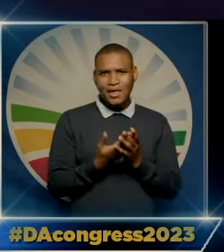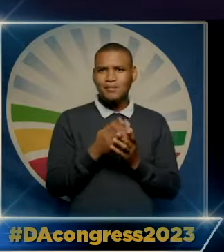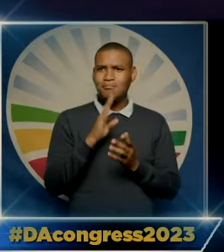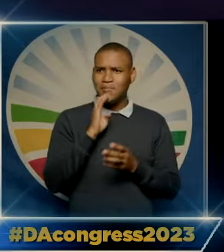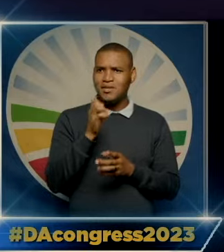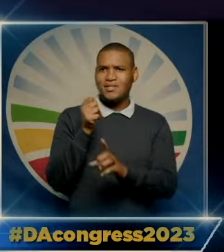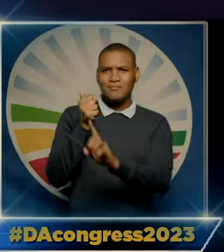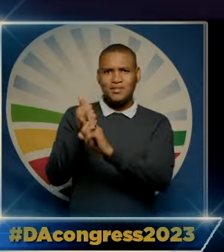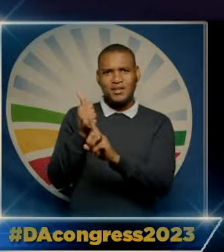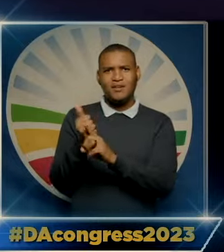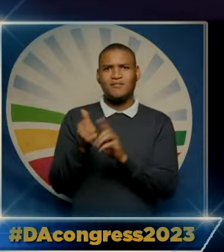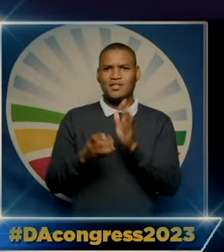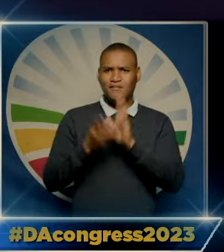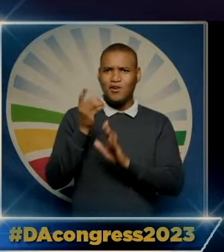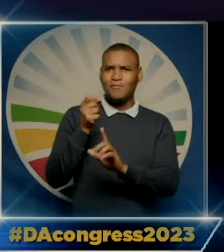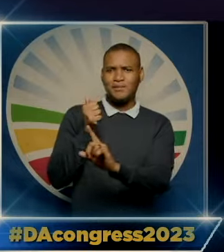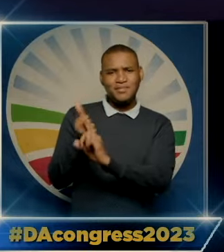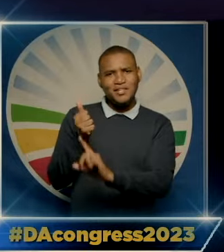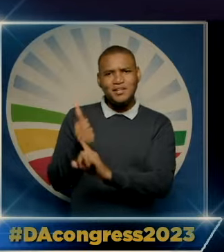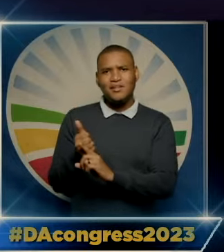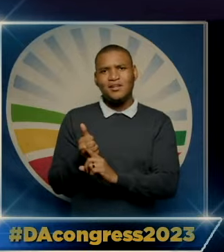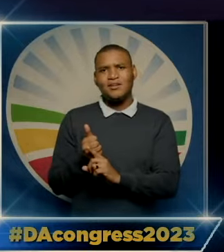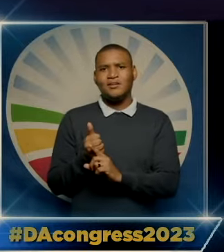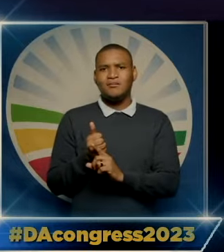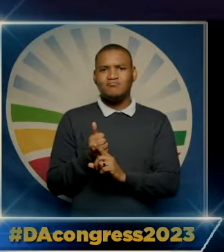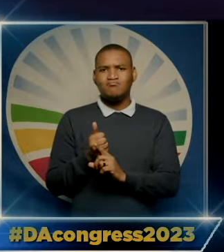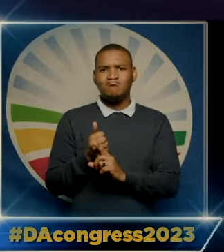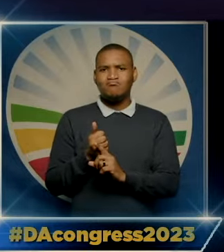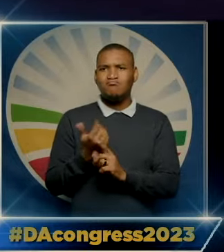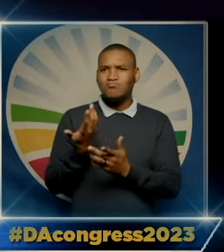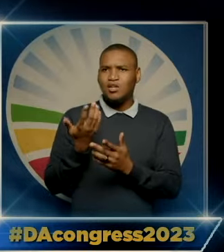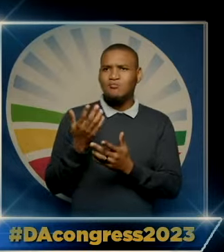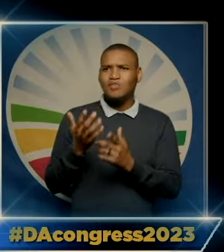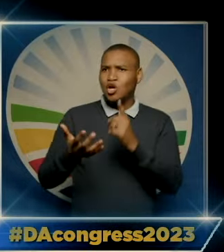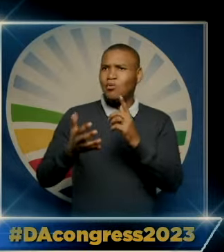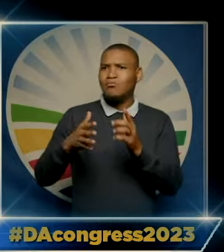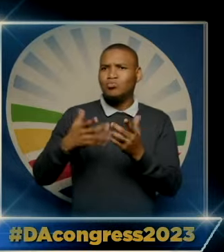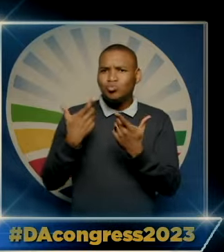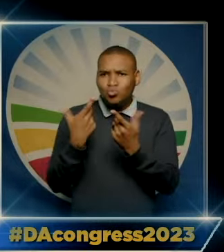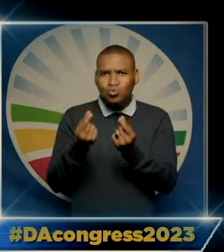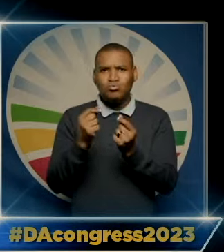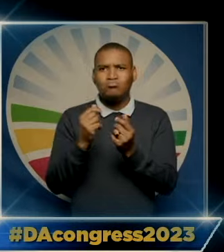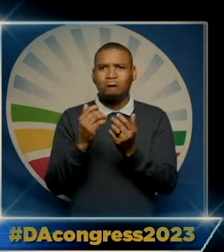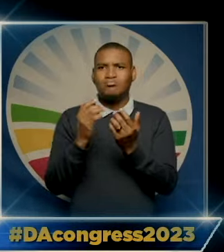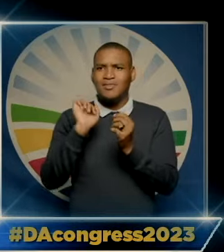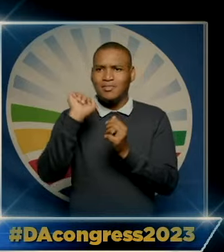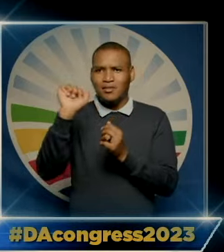themselves, develop themselves, and pursue their dreams.